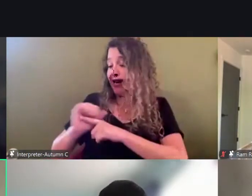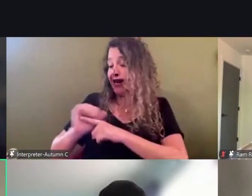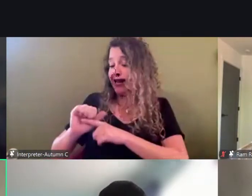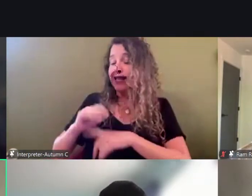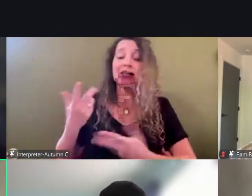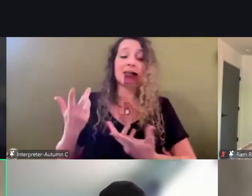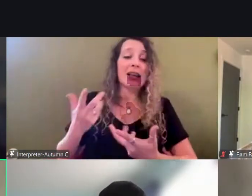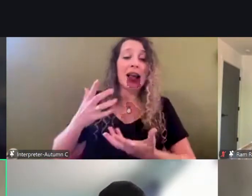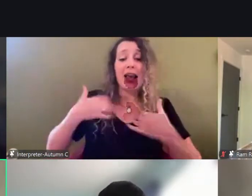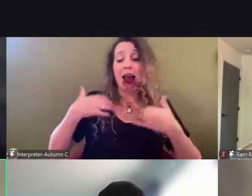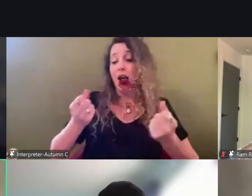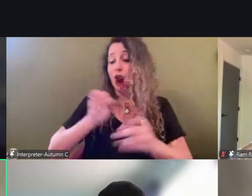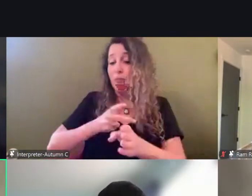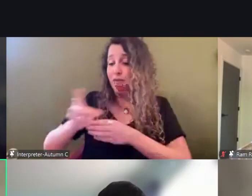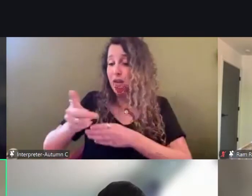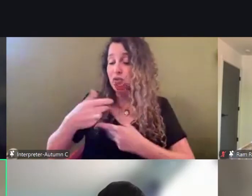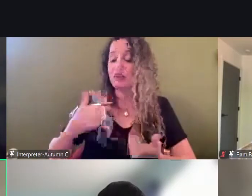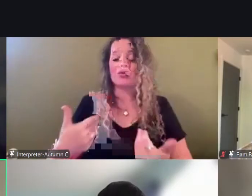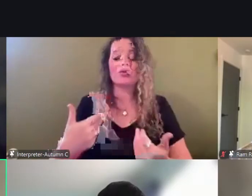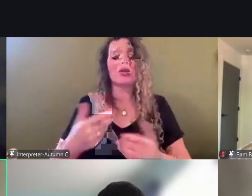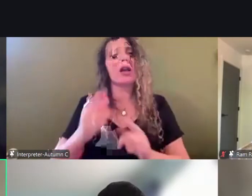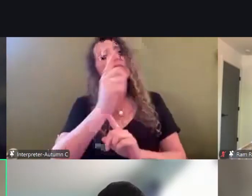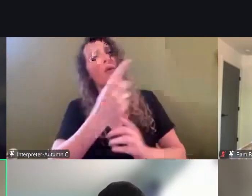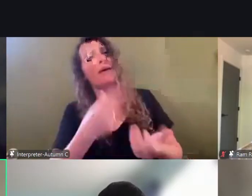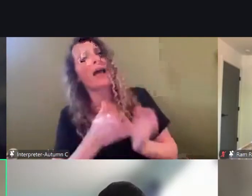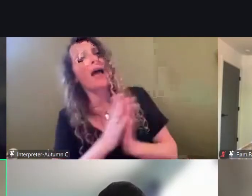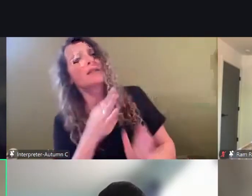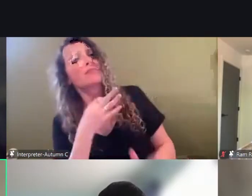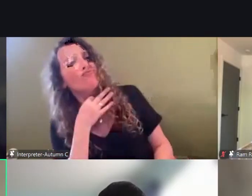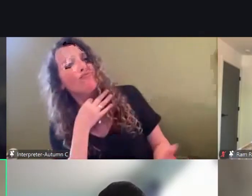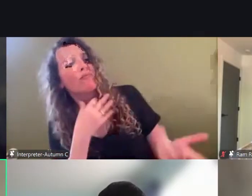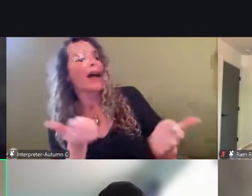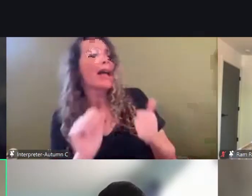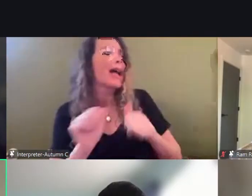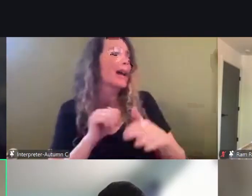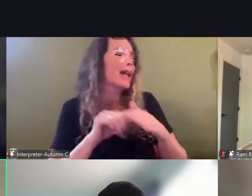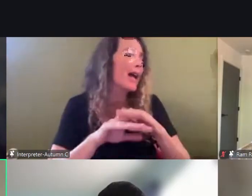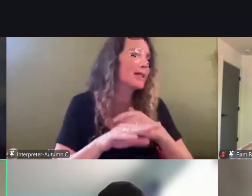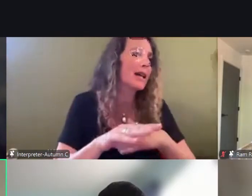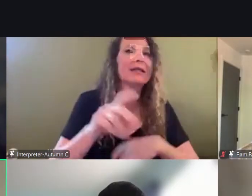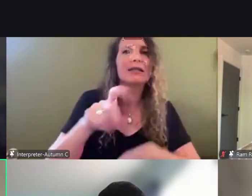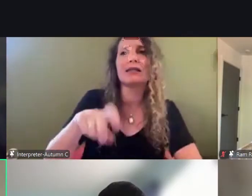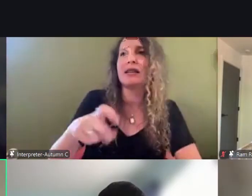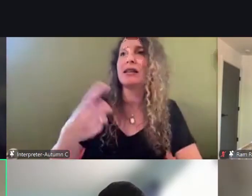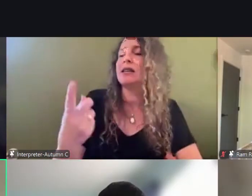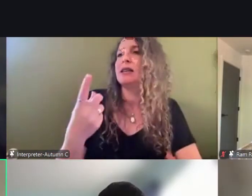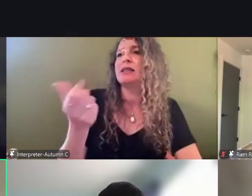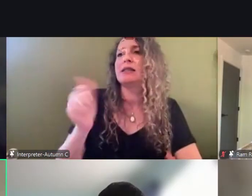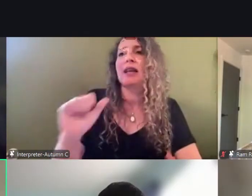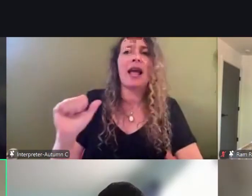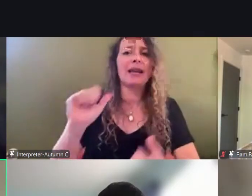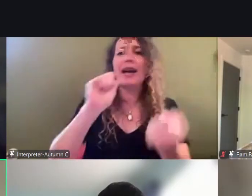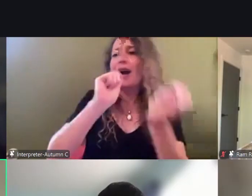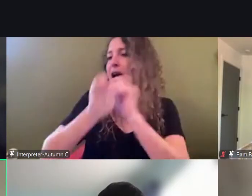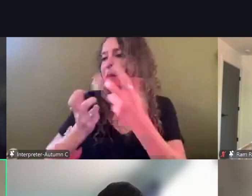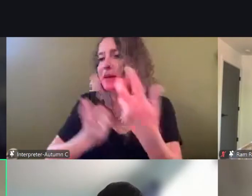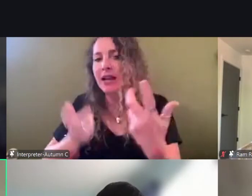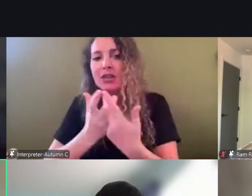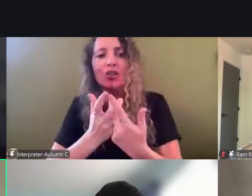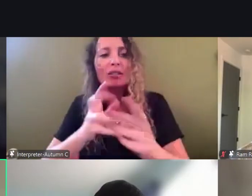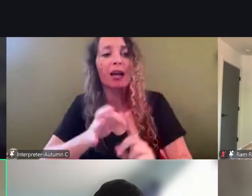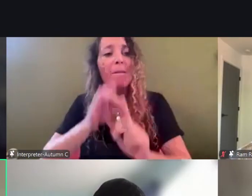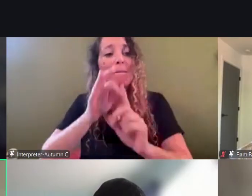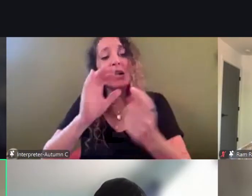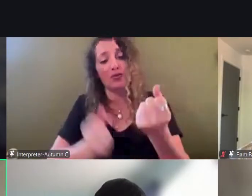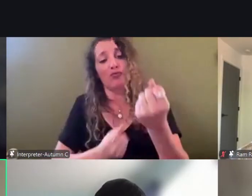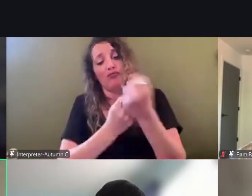health professionals to take the moment to ask like, hey, are there any access needs that you have, like accommodations? Is there anything I can do special to support you on